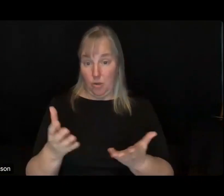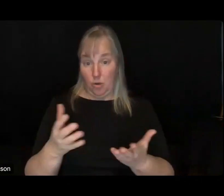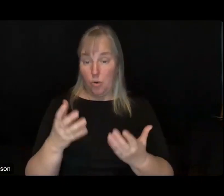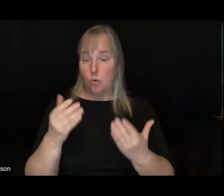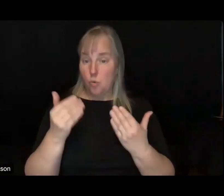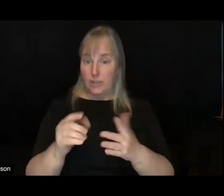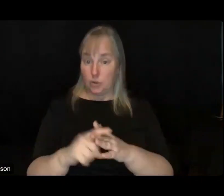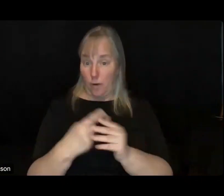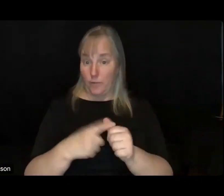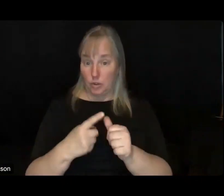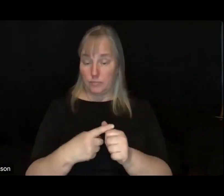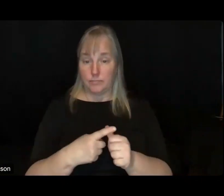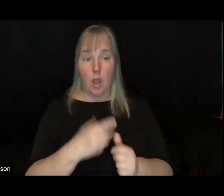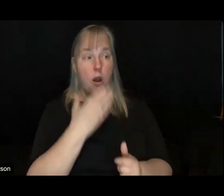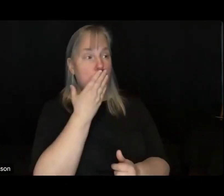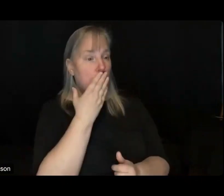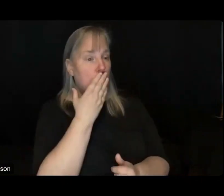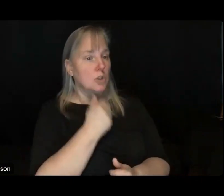Sorry.